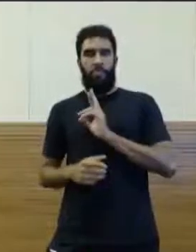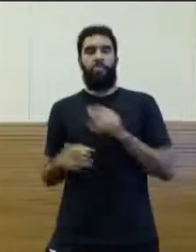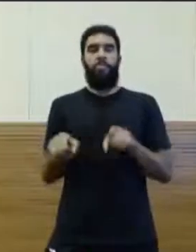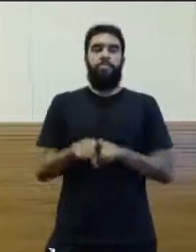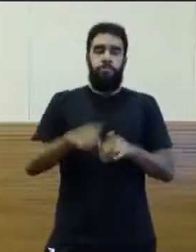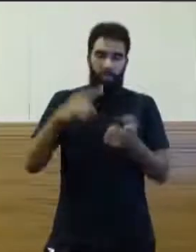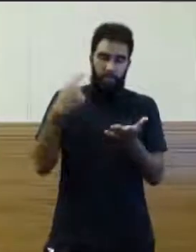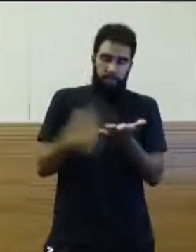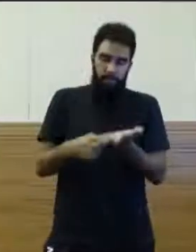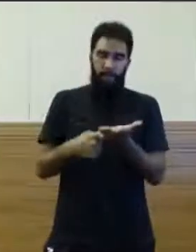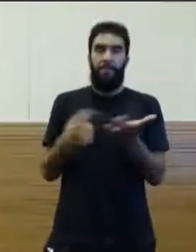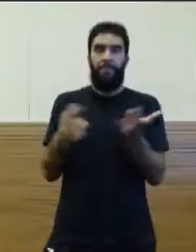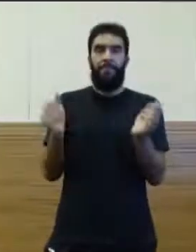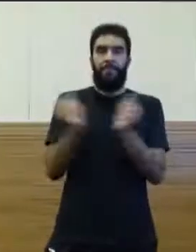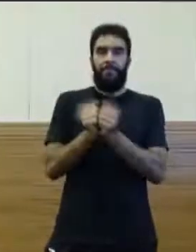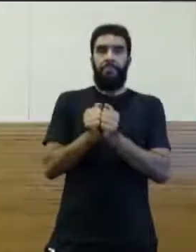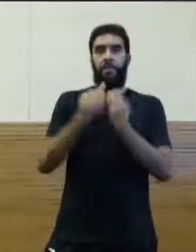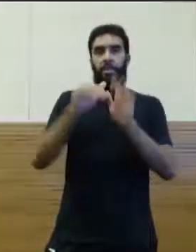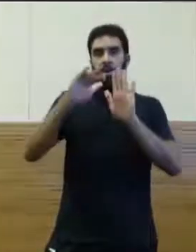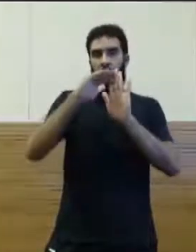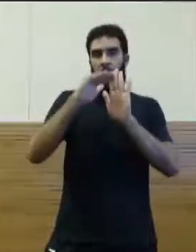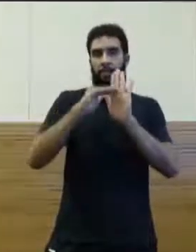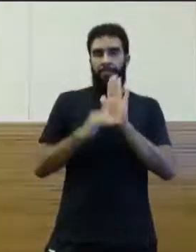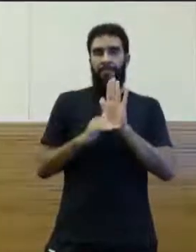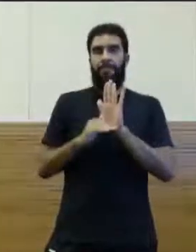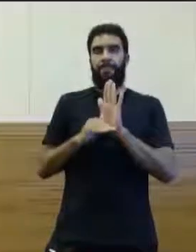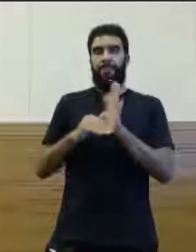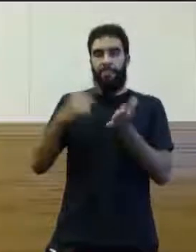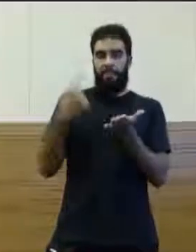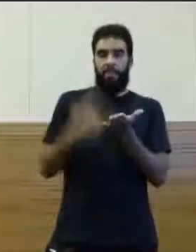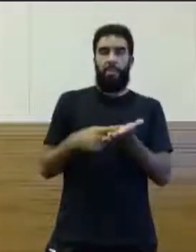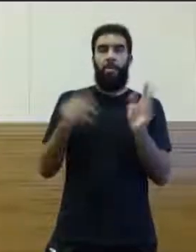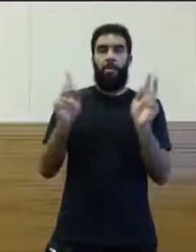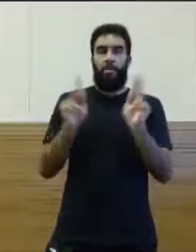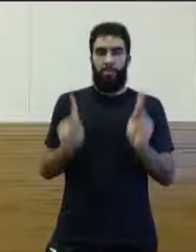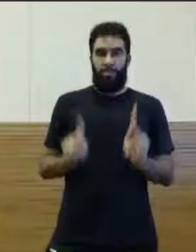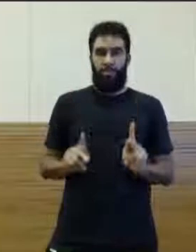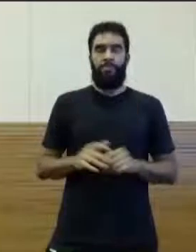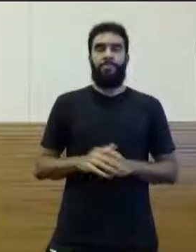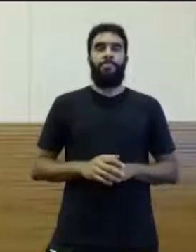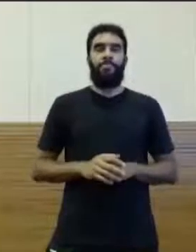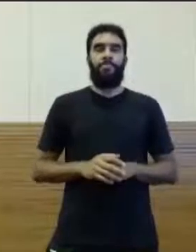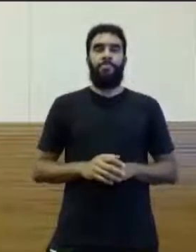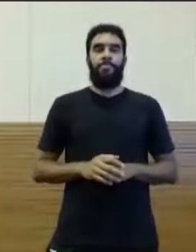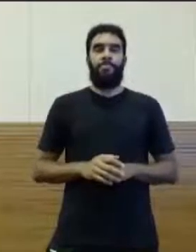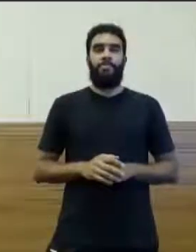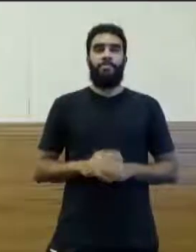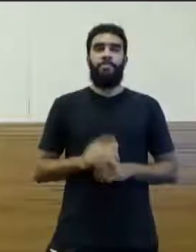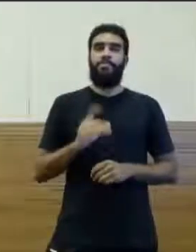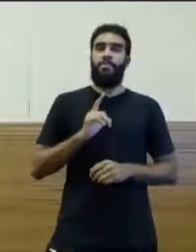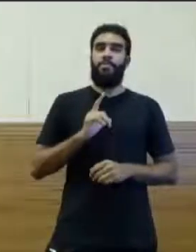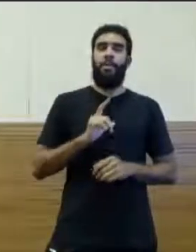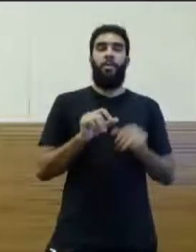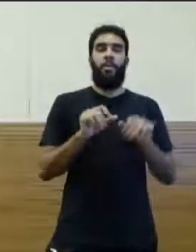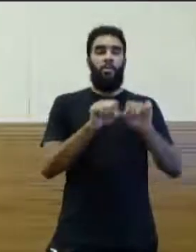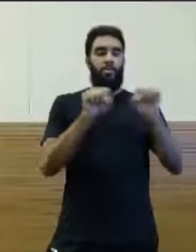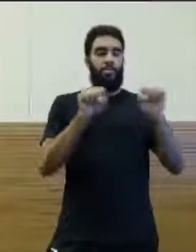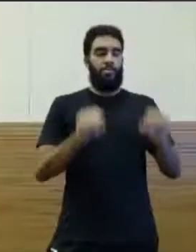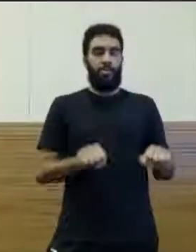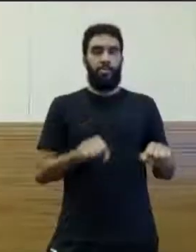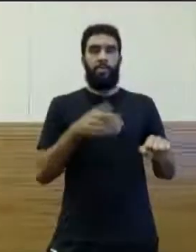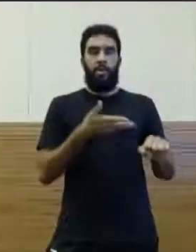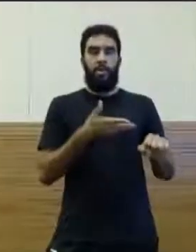participation, and as regards the commitments that we have in terms of implementing these. And we